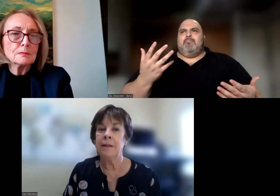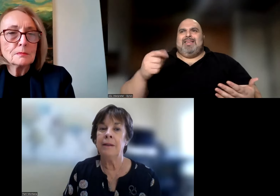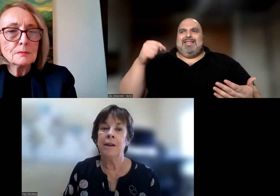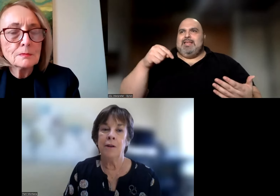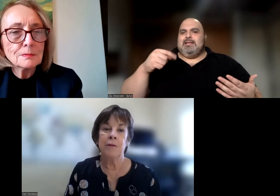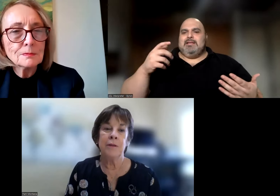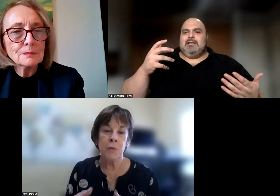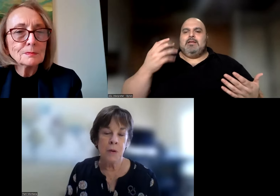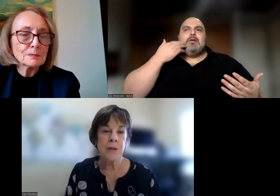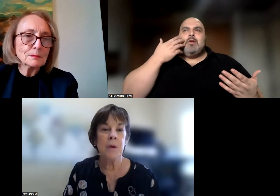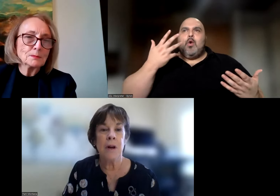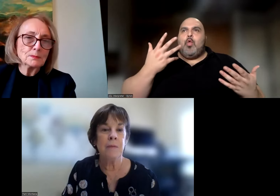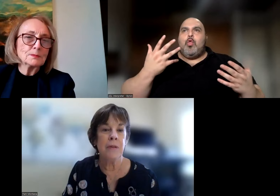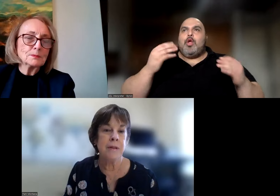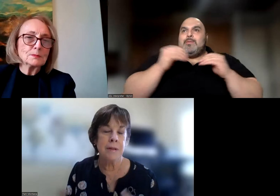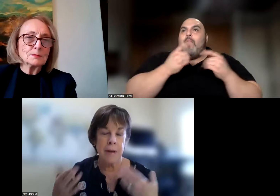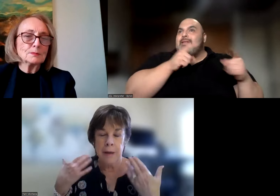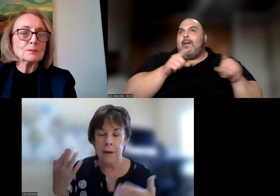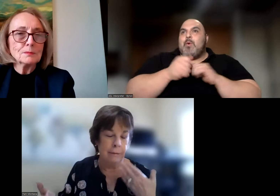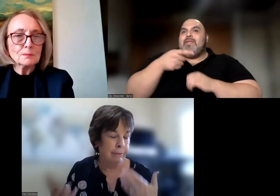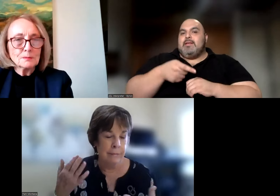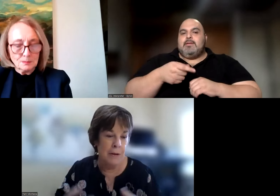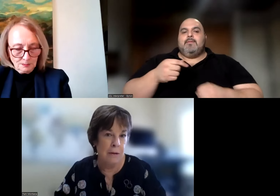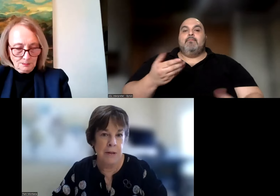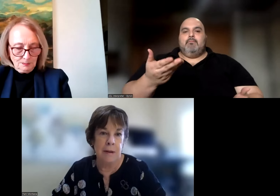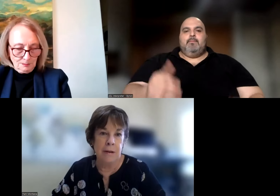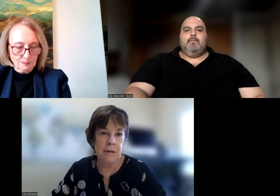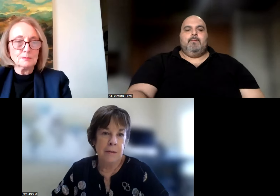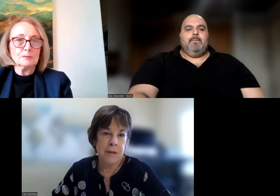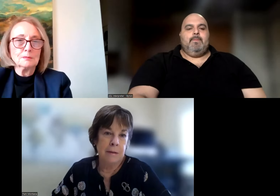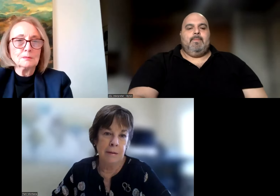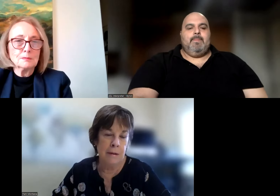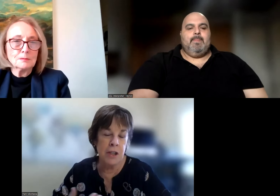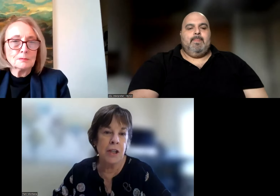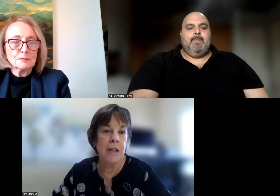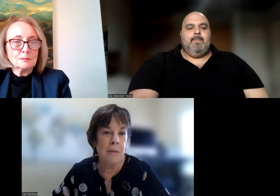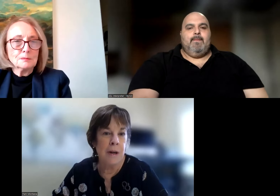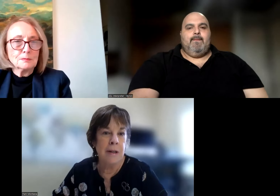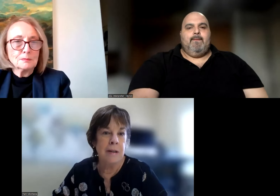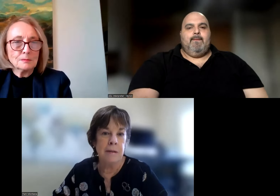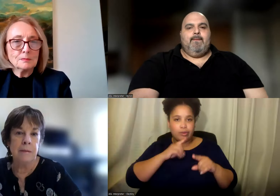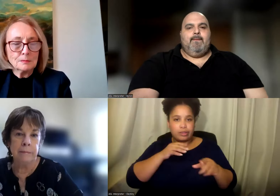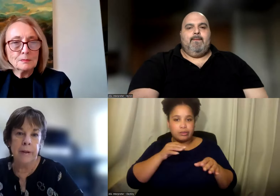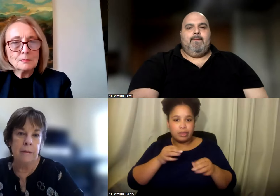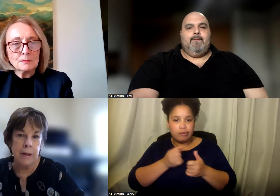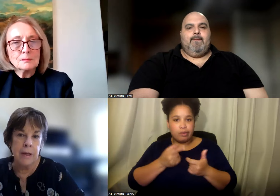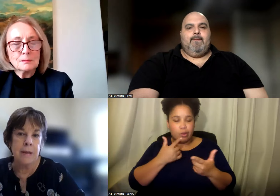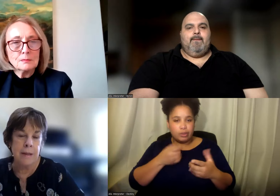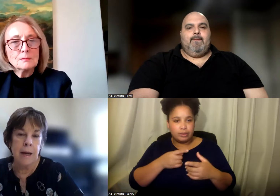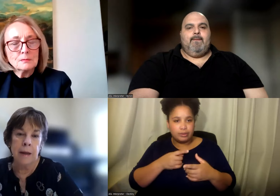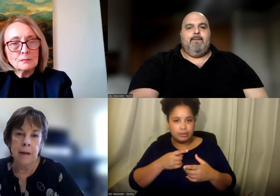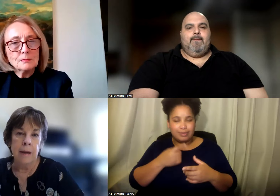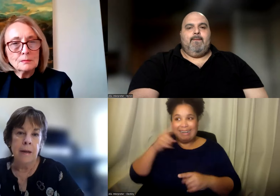is, there's more that's going on with this, because I can't, I wasn't articulating what I needed